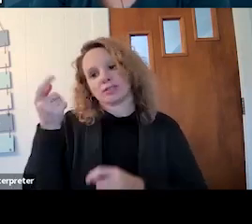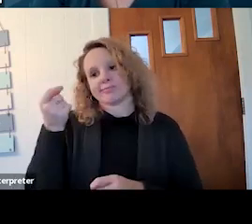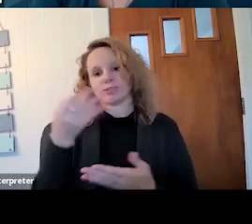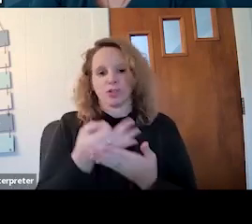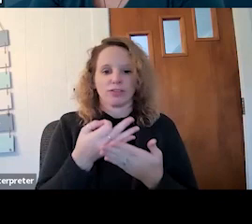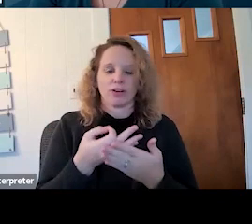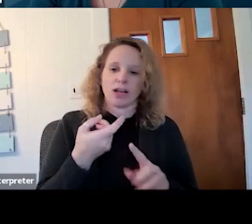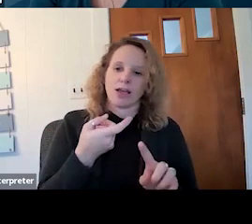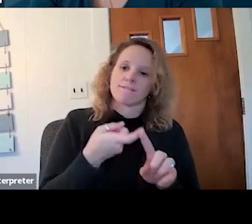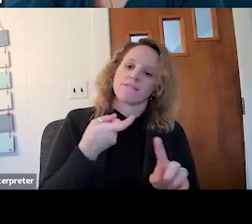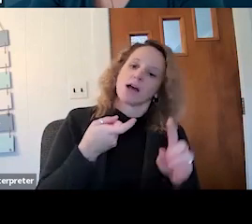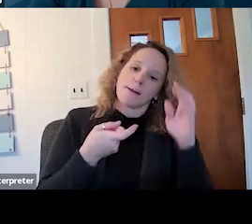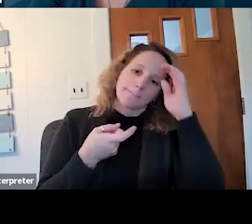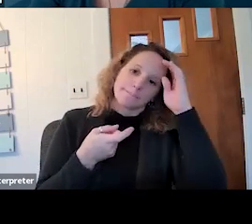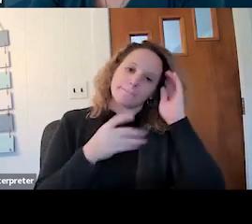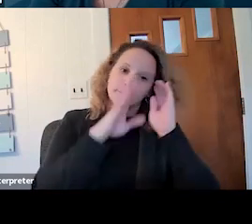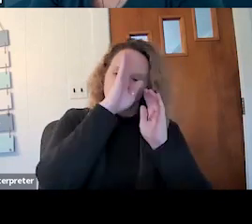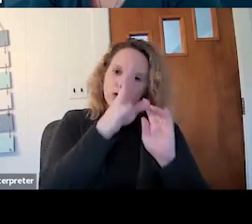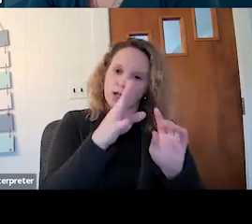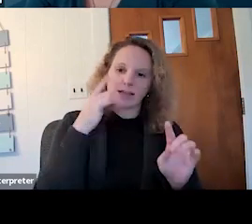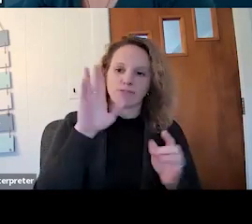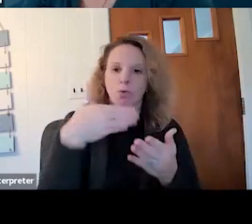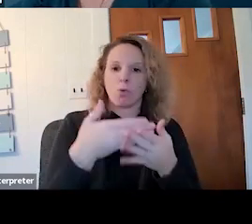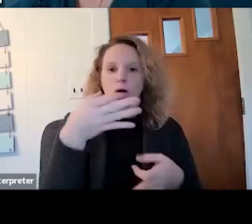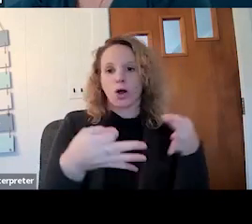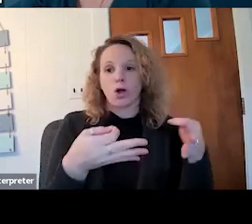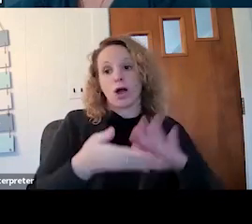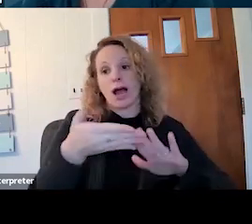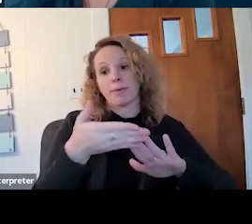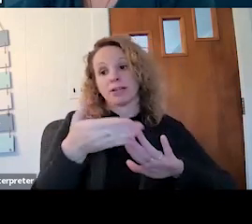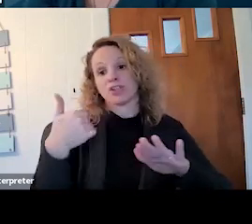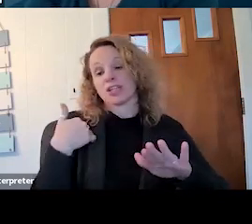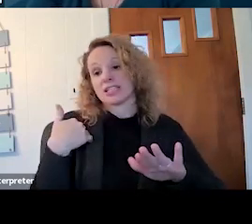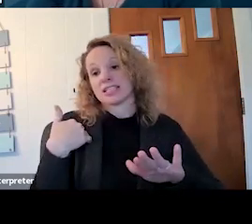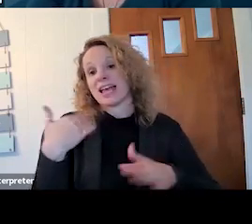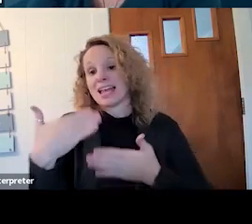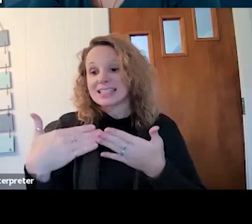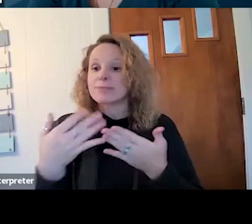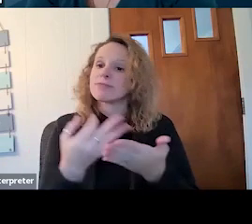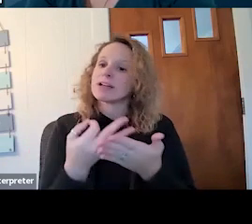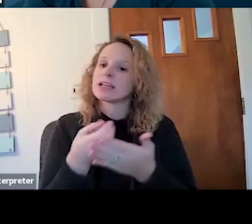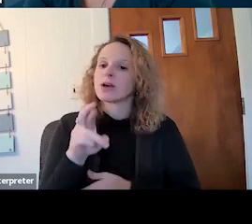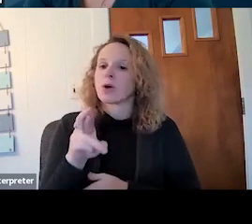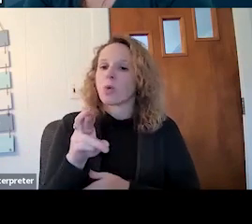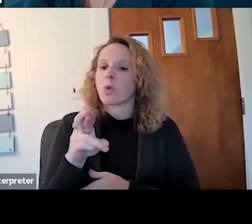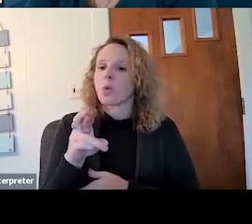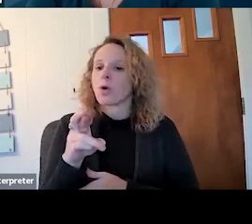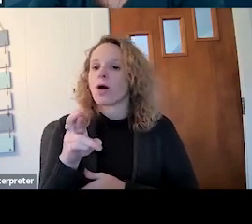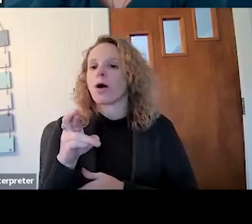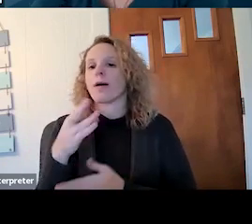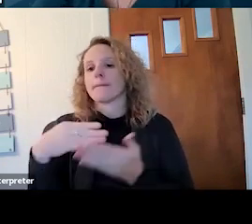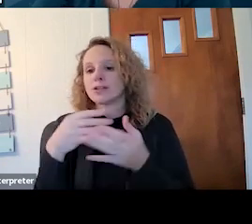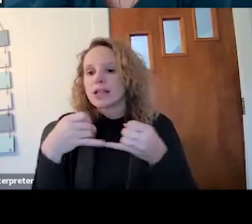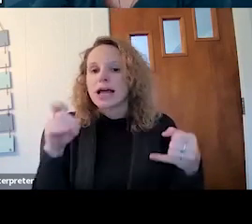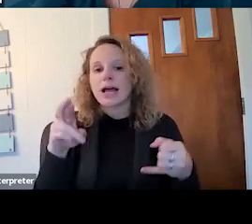Either the funding that goes directly for overall court operations has some sort of allocation or budgetary line or